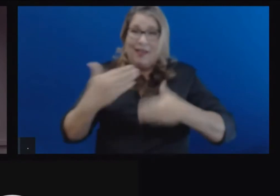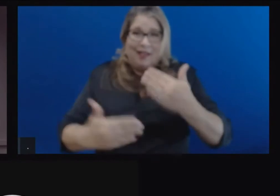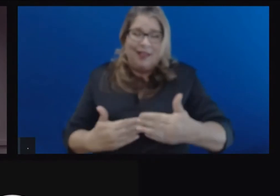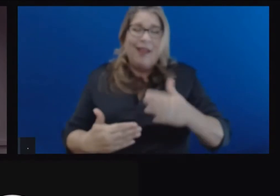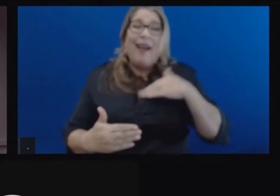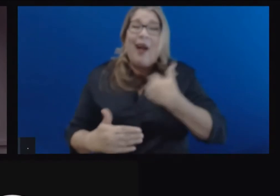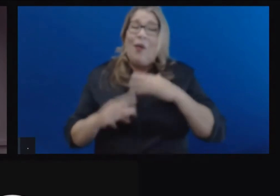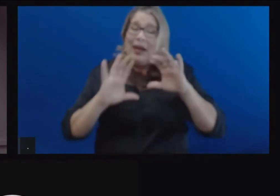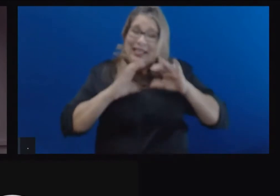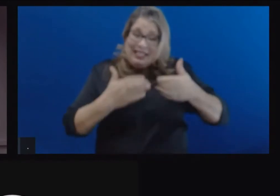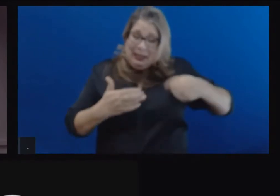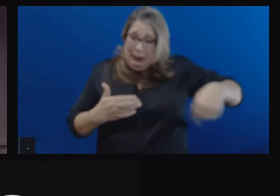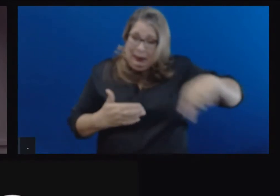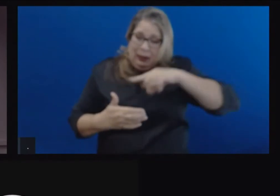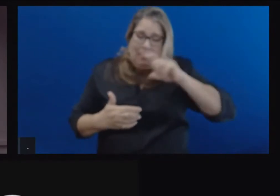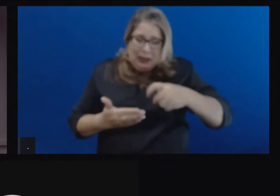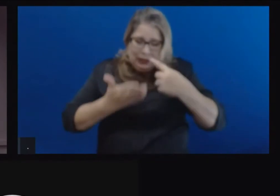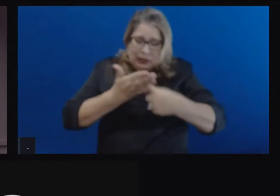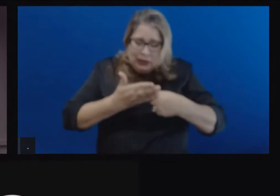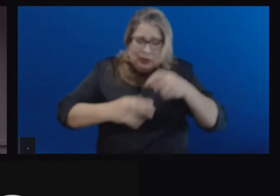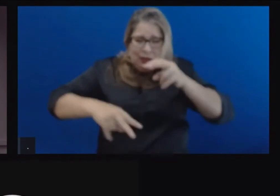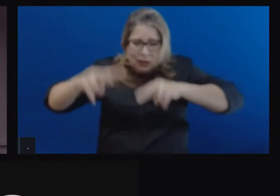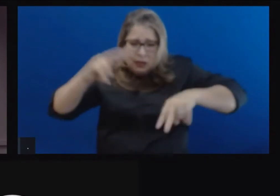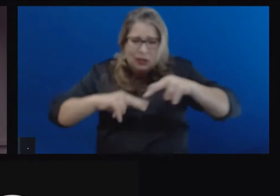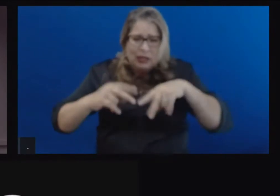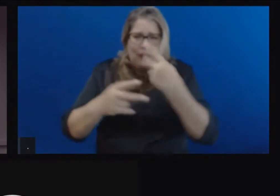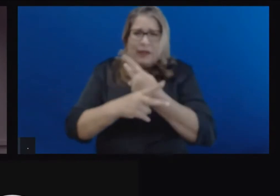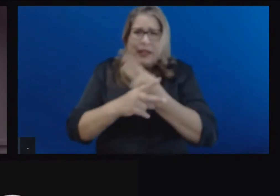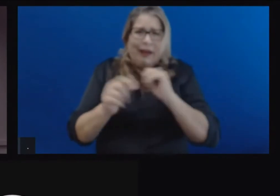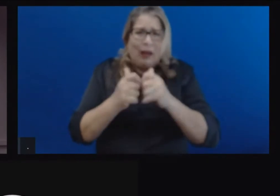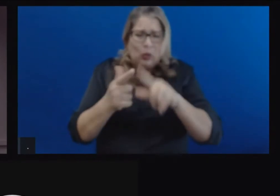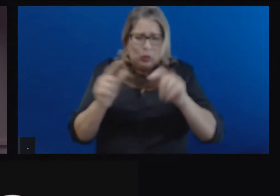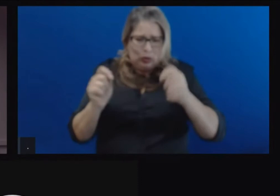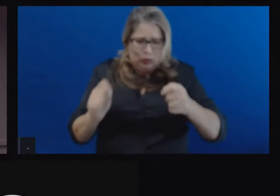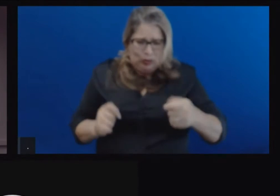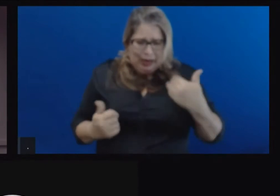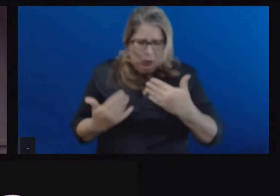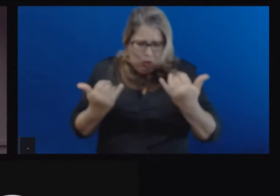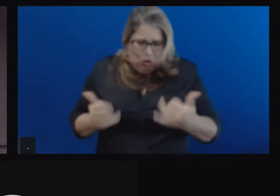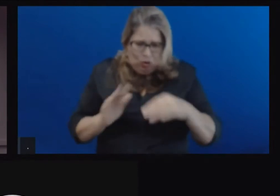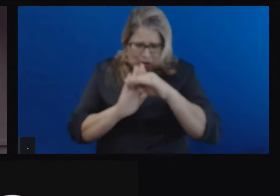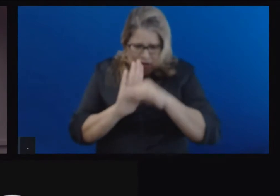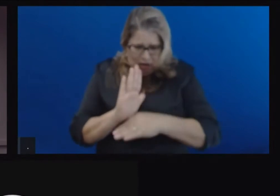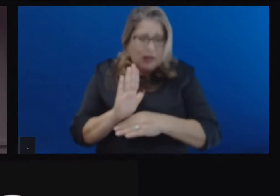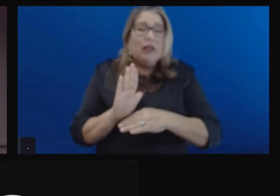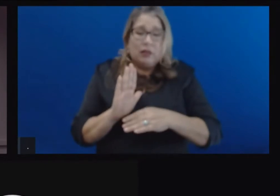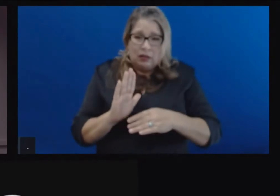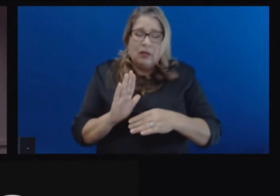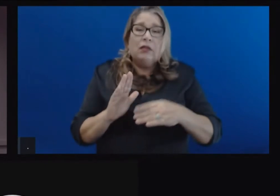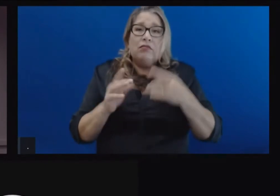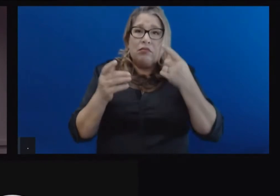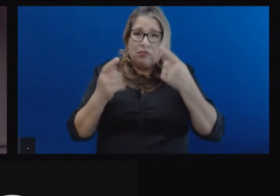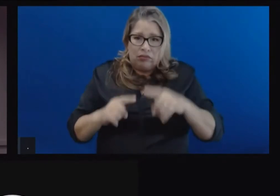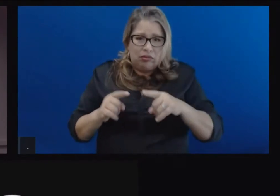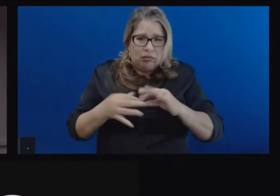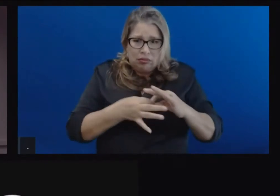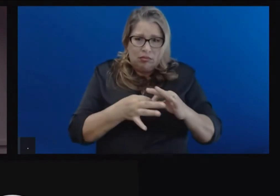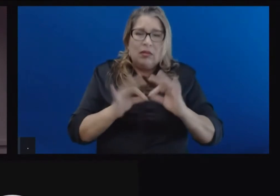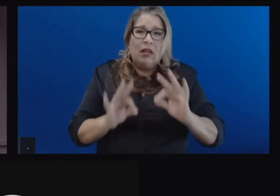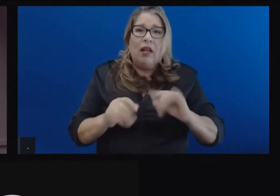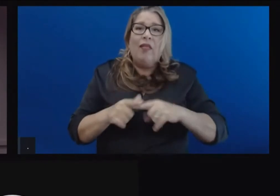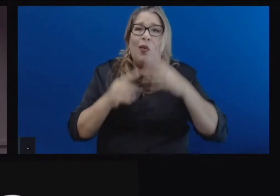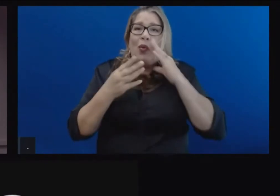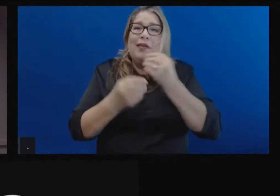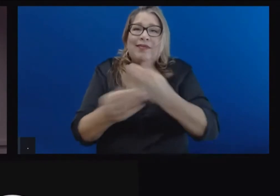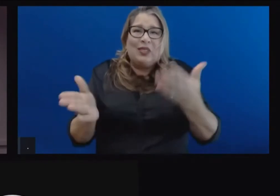cause us to make some changes, and then put those out there to you as soon as we can. As it relates to your question